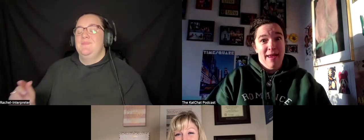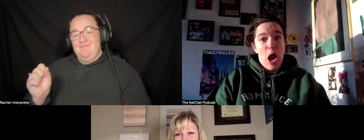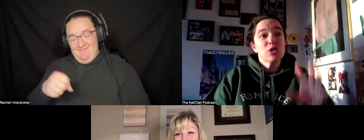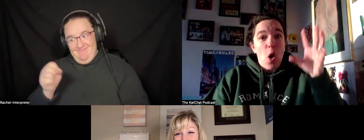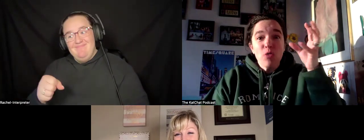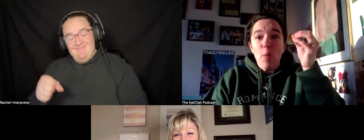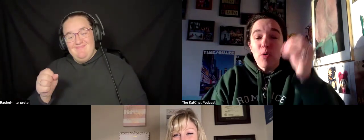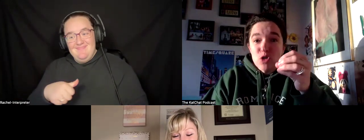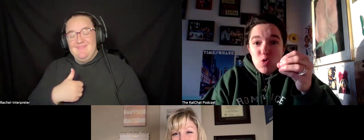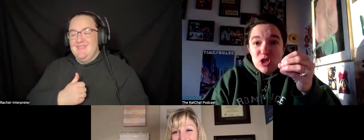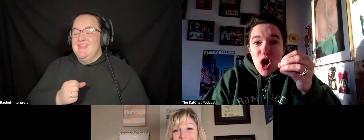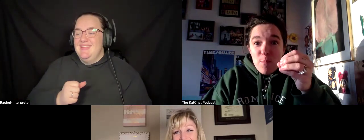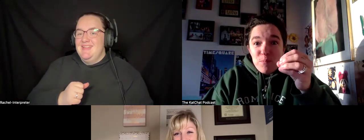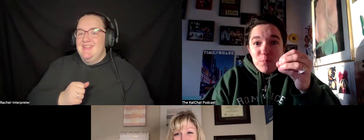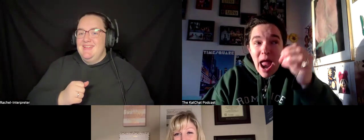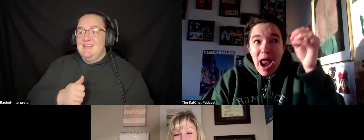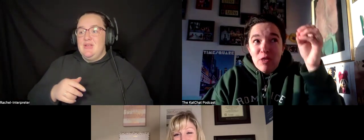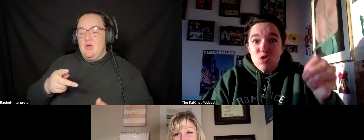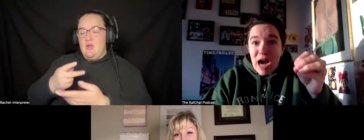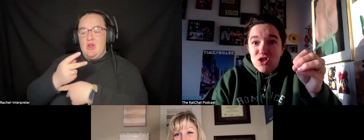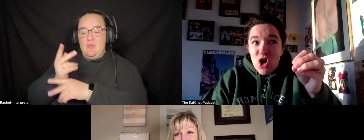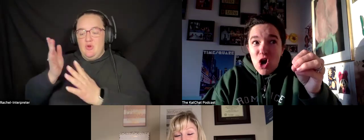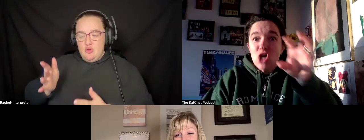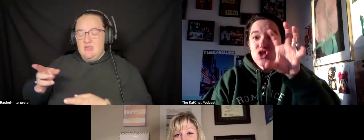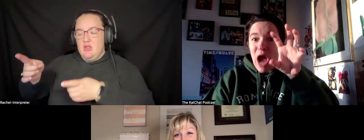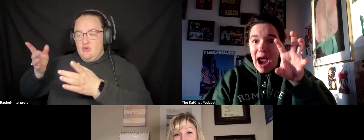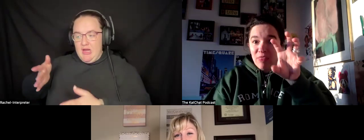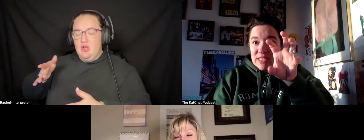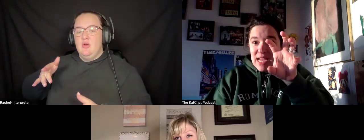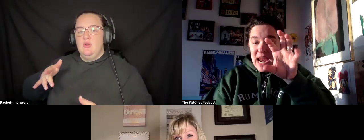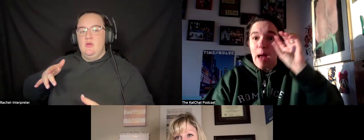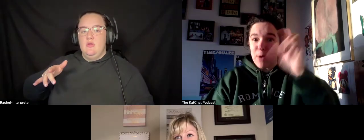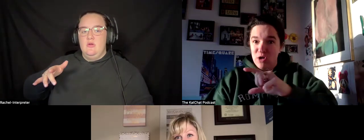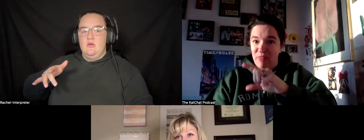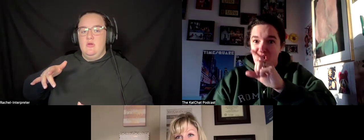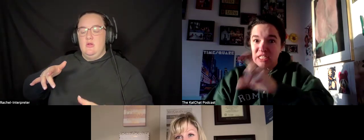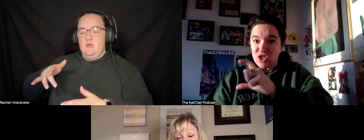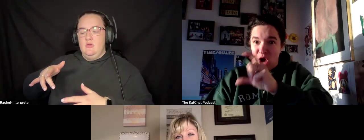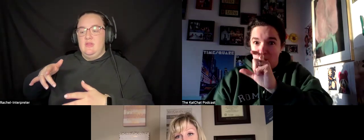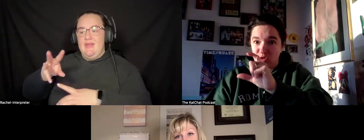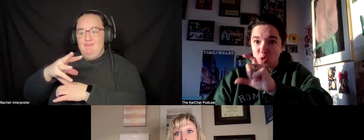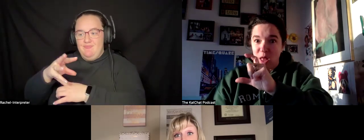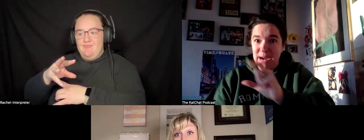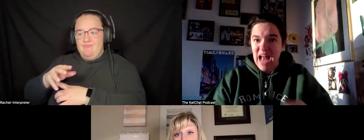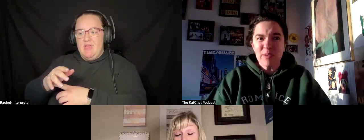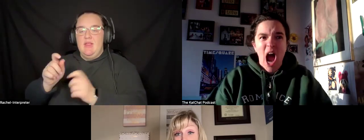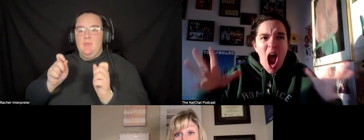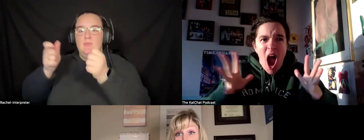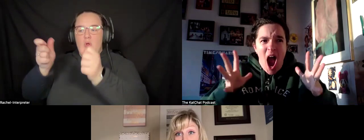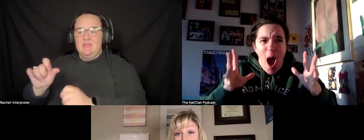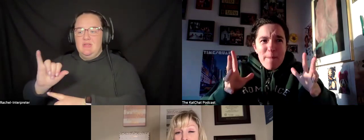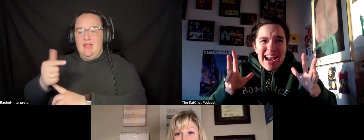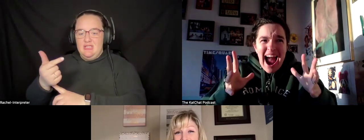yeah. So the producer and the director shot the scene and put it on their Instagram, social media. I was